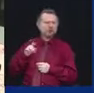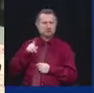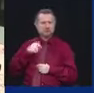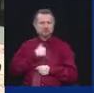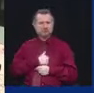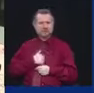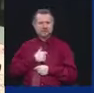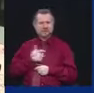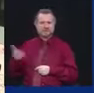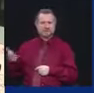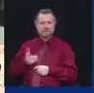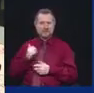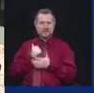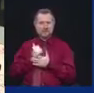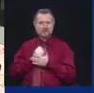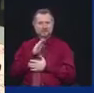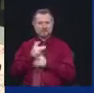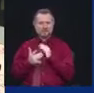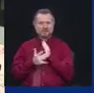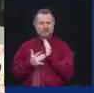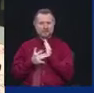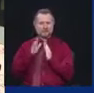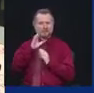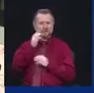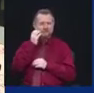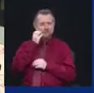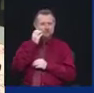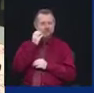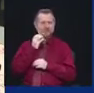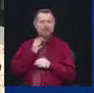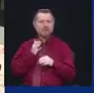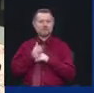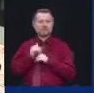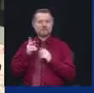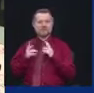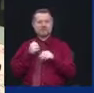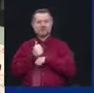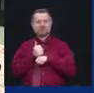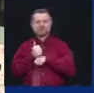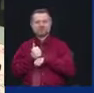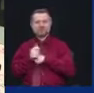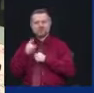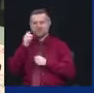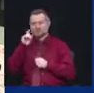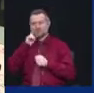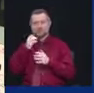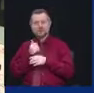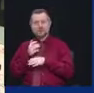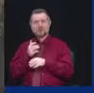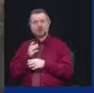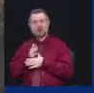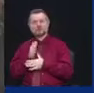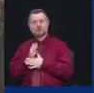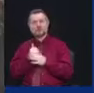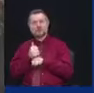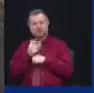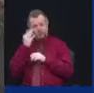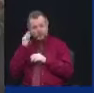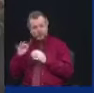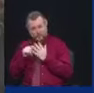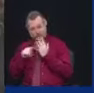you with technology, your phone, especially after the multiple allegations of sexual harassment against you? No. No.